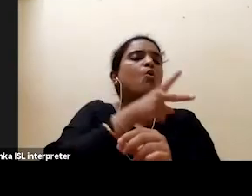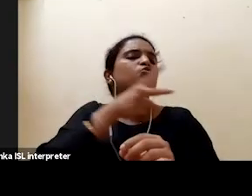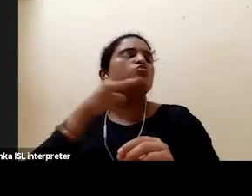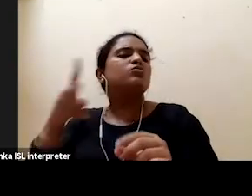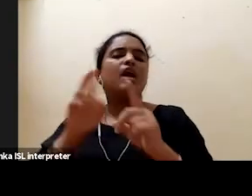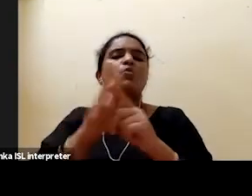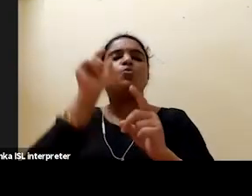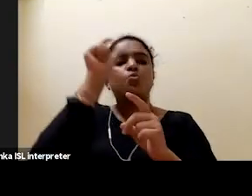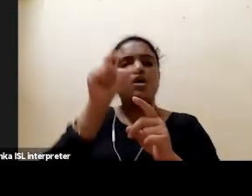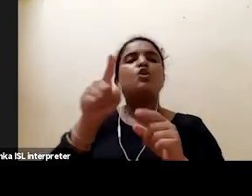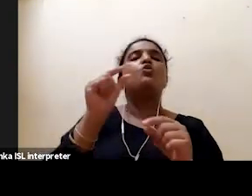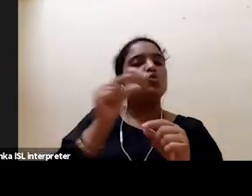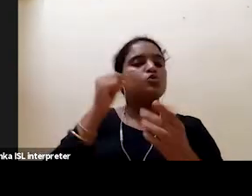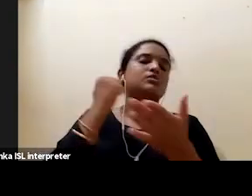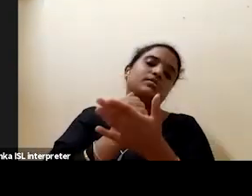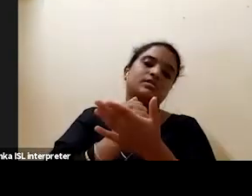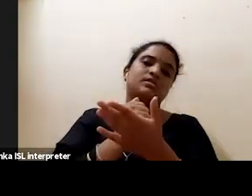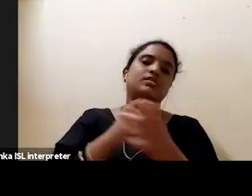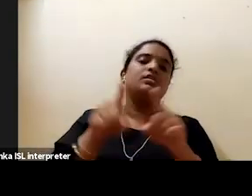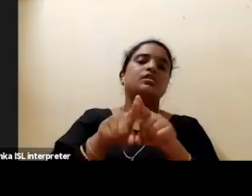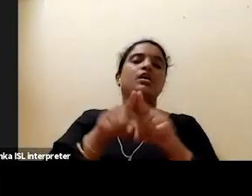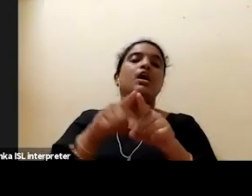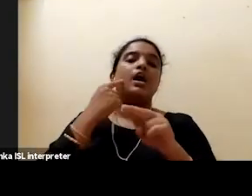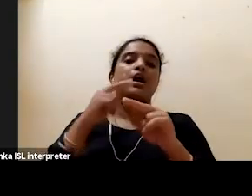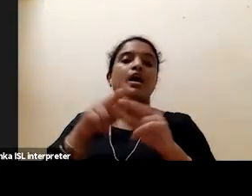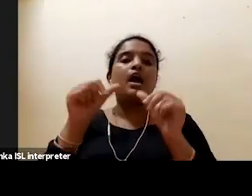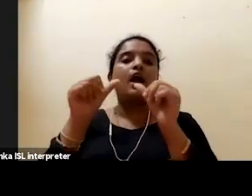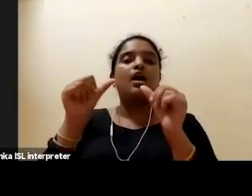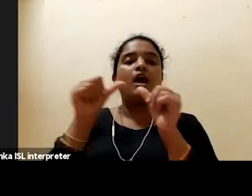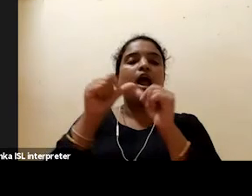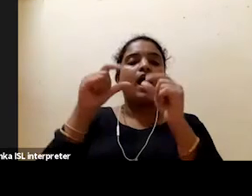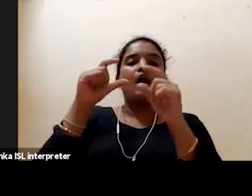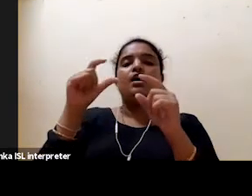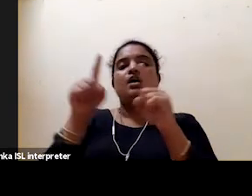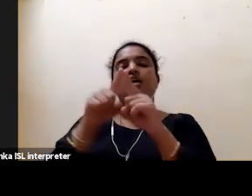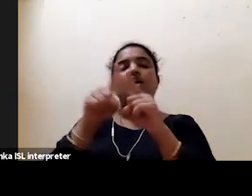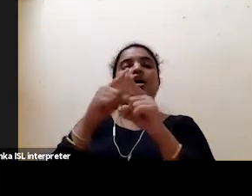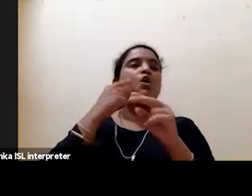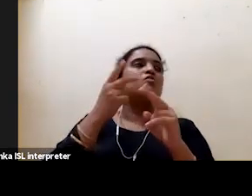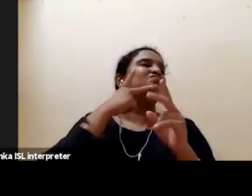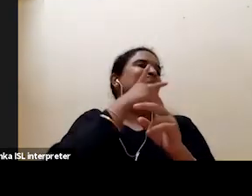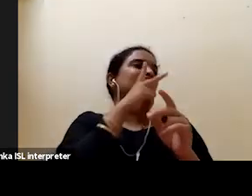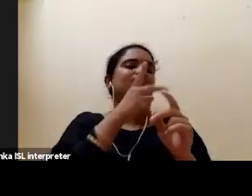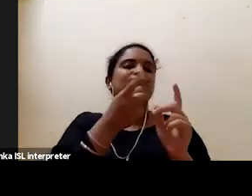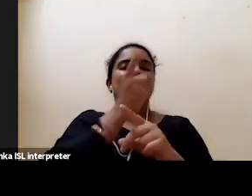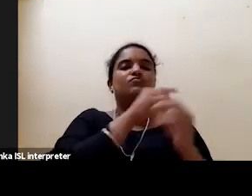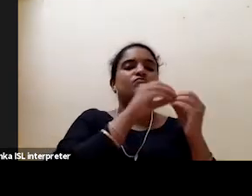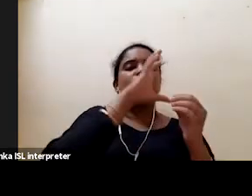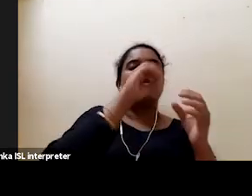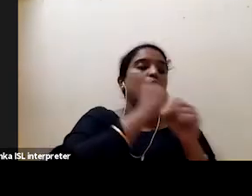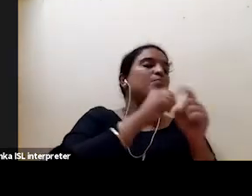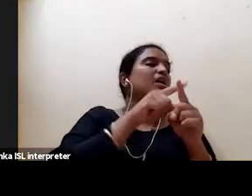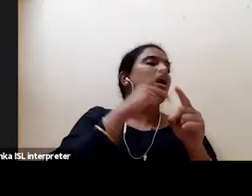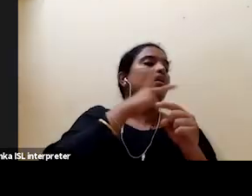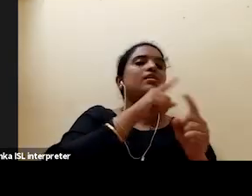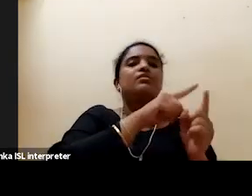those. And most importantly, attribution. If you are inspired from some other blog or a cookbook or a TV